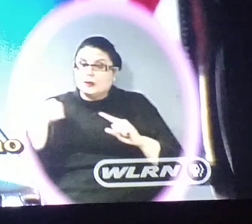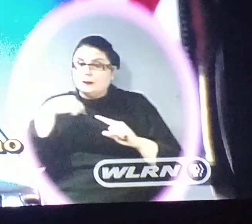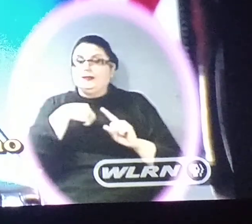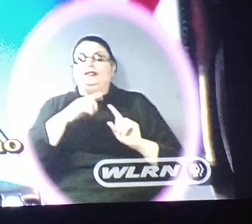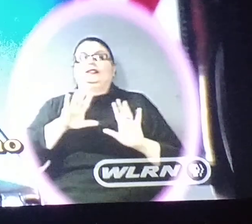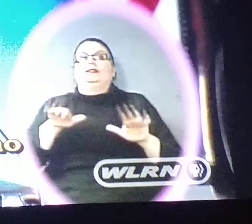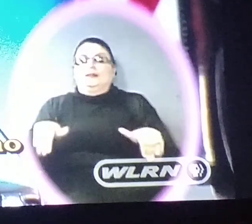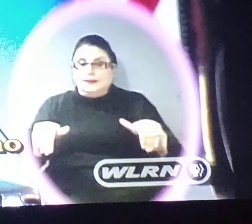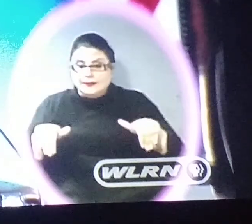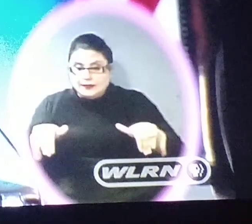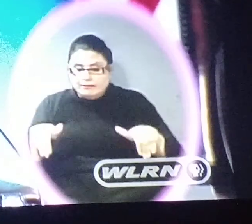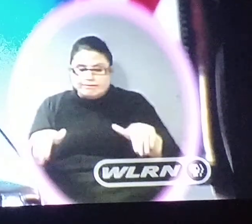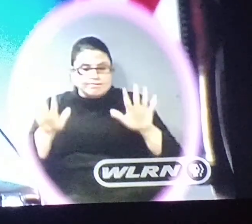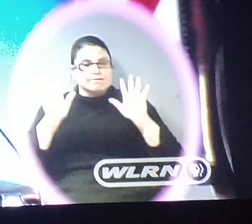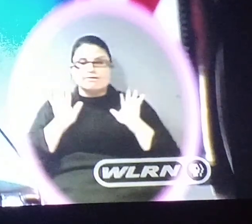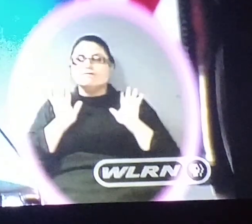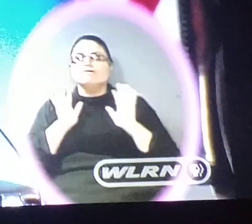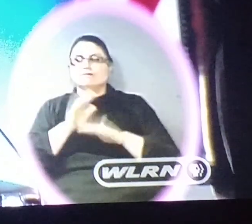may,